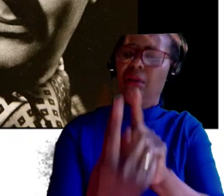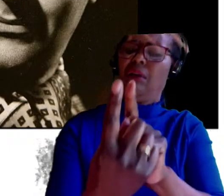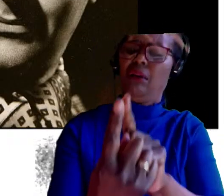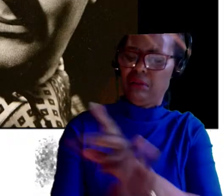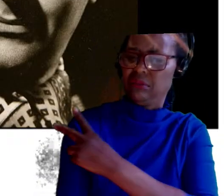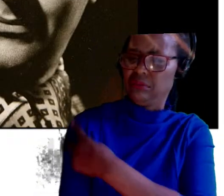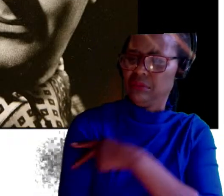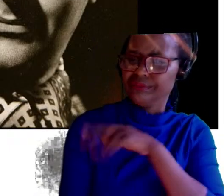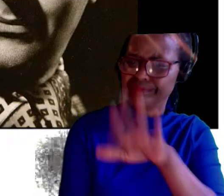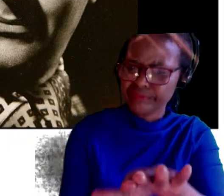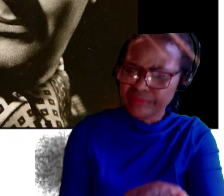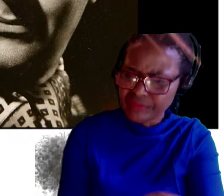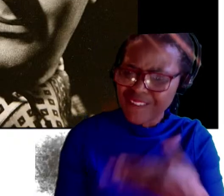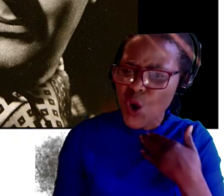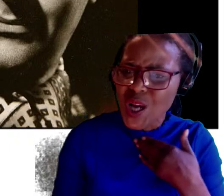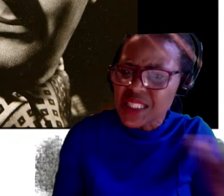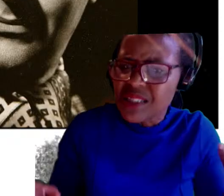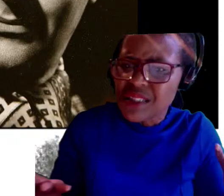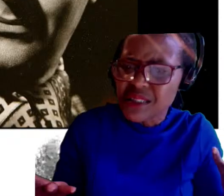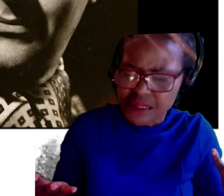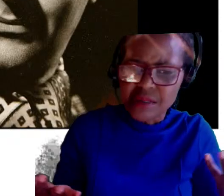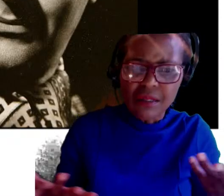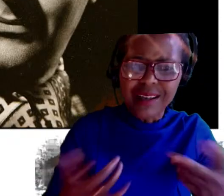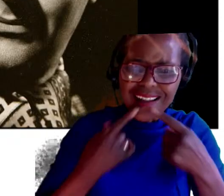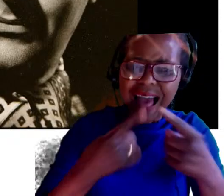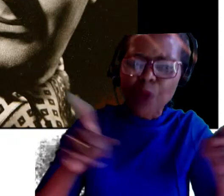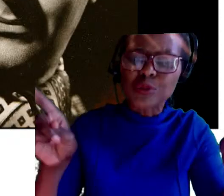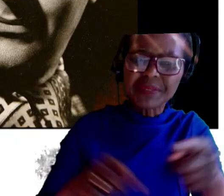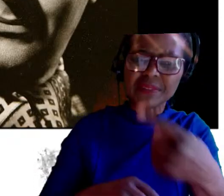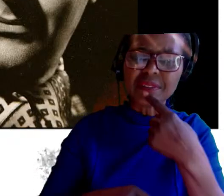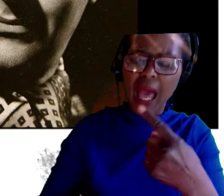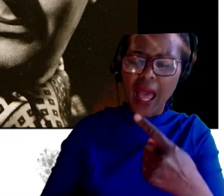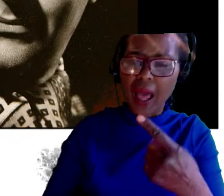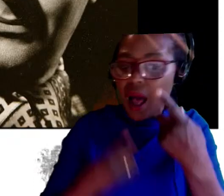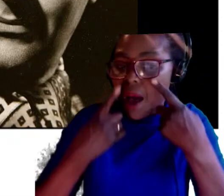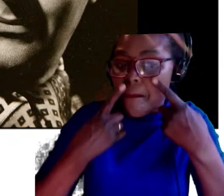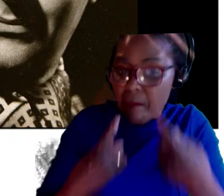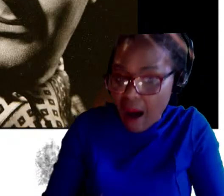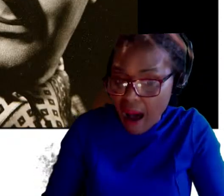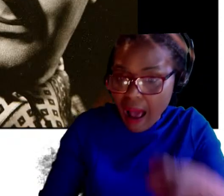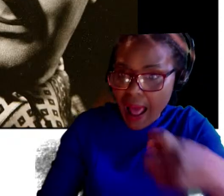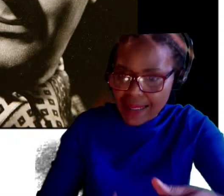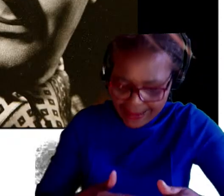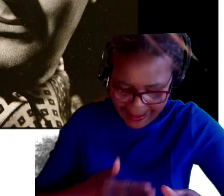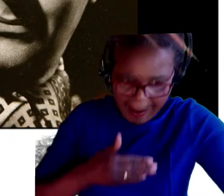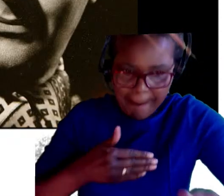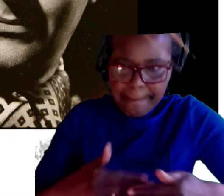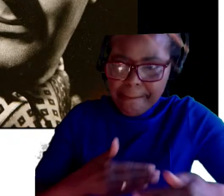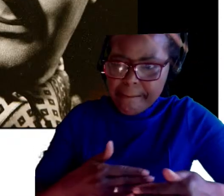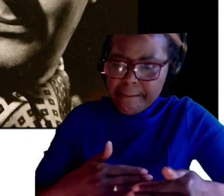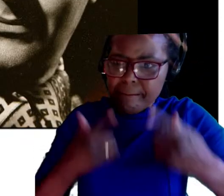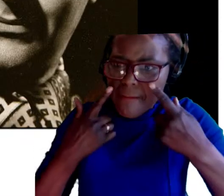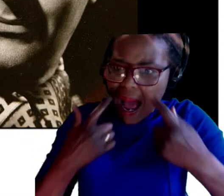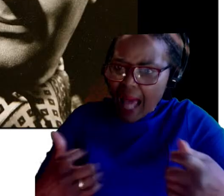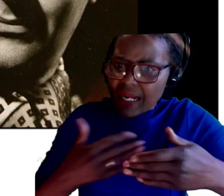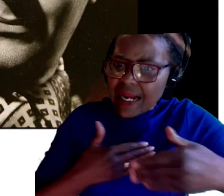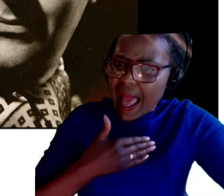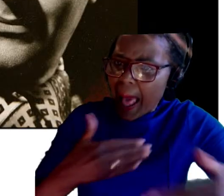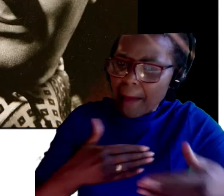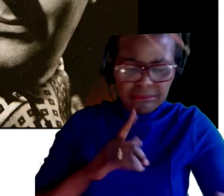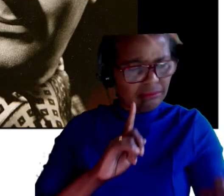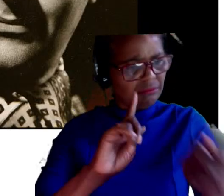has gone, the announcement that says, "Mind the gap." She's told it's been modernised, replaced by